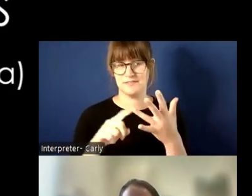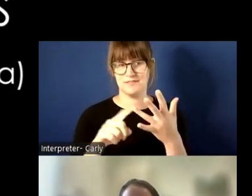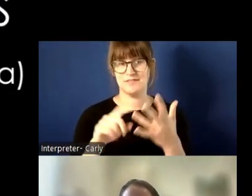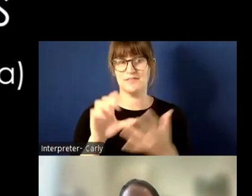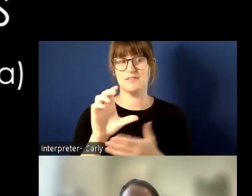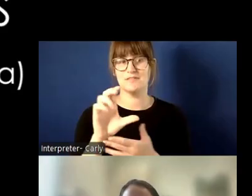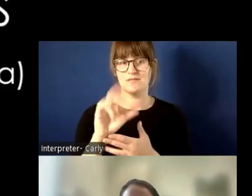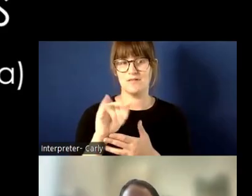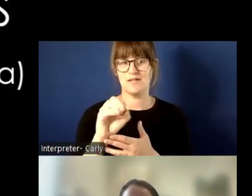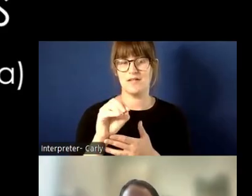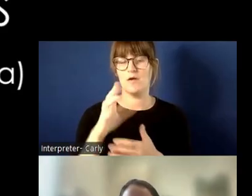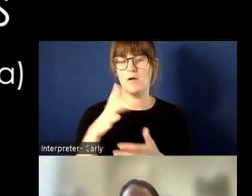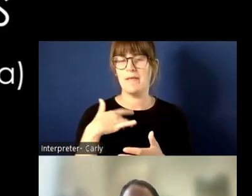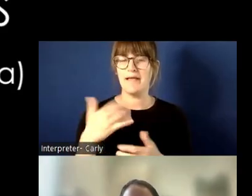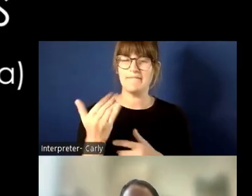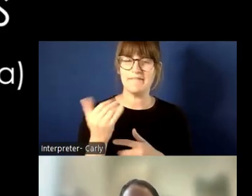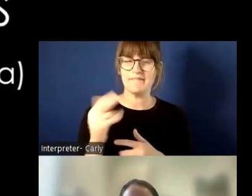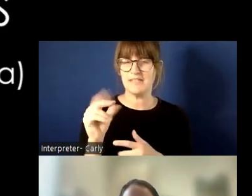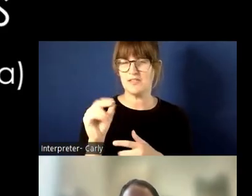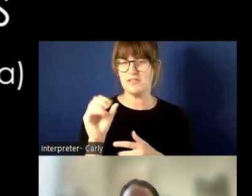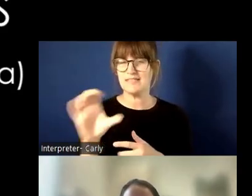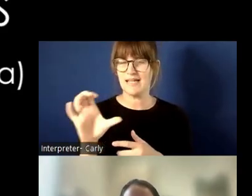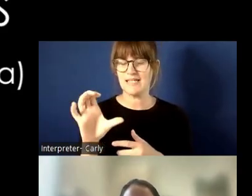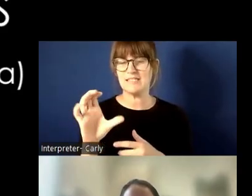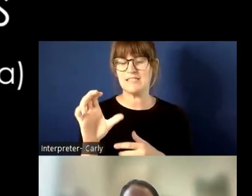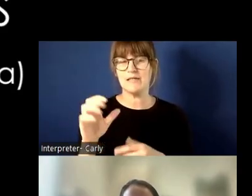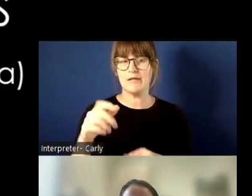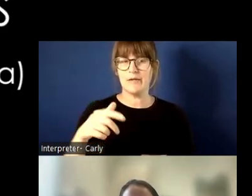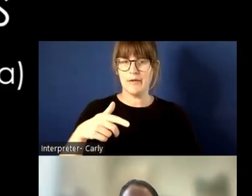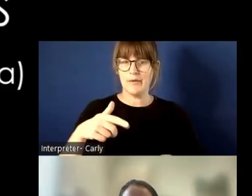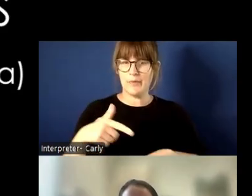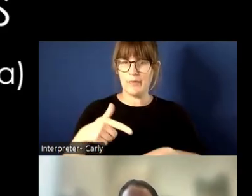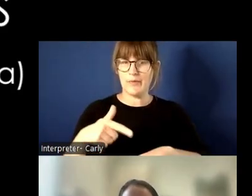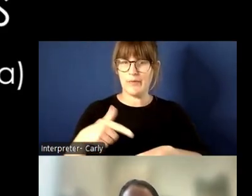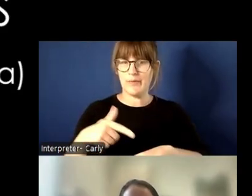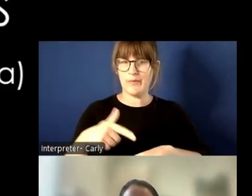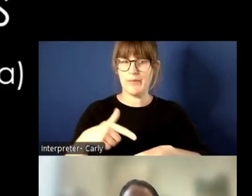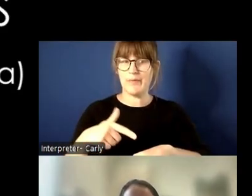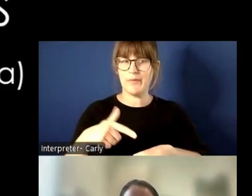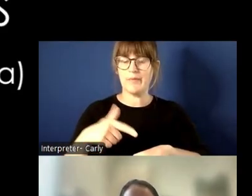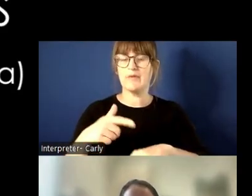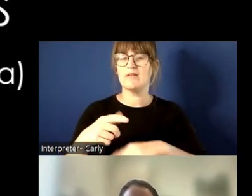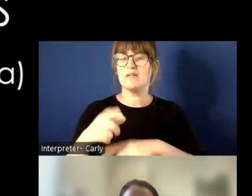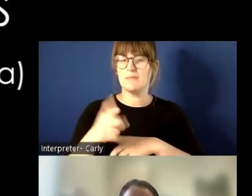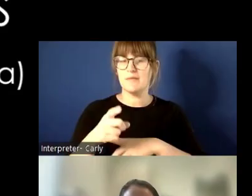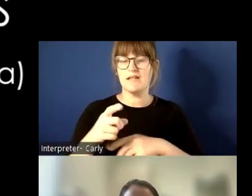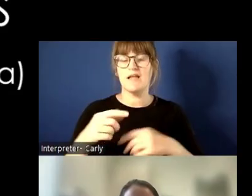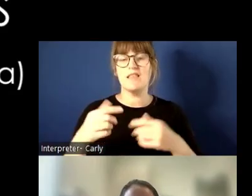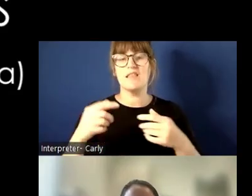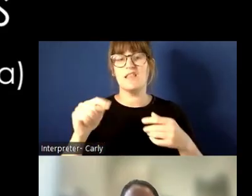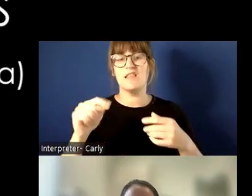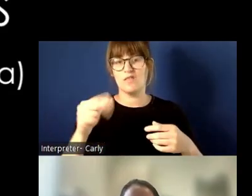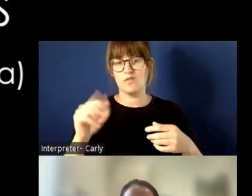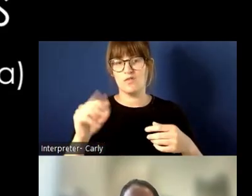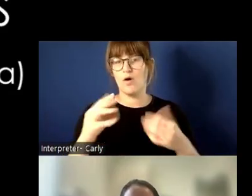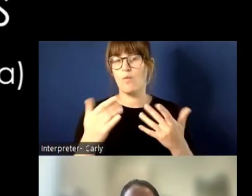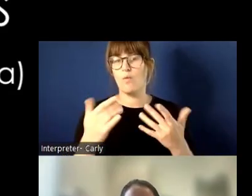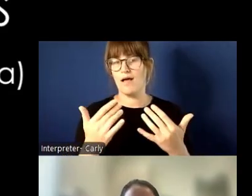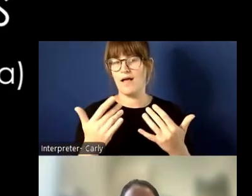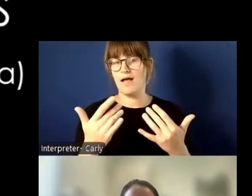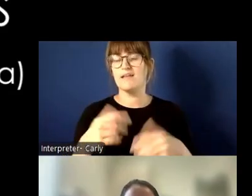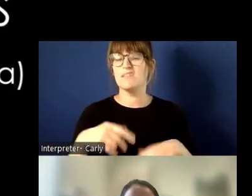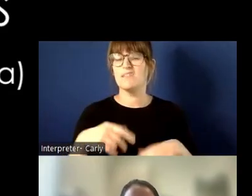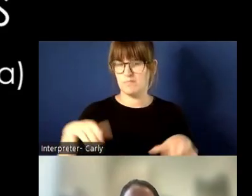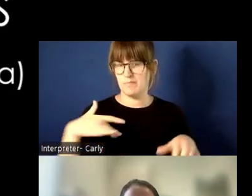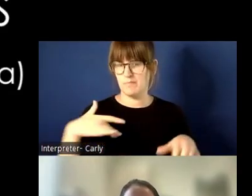be used for a 15 to 30-second freeze cycle with a 1 to 4 minute thaw cycle and done for at least 2 cycles. Some laser treatments are